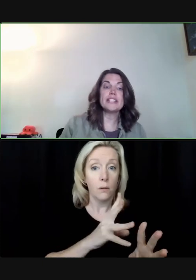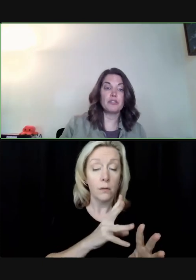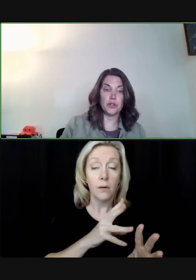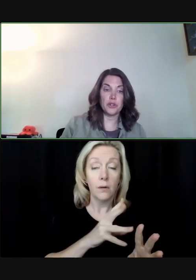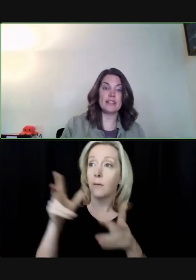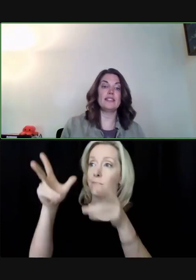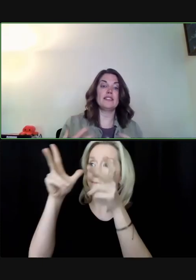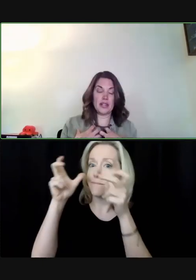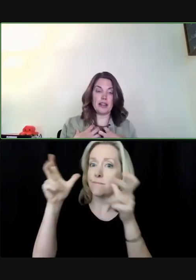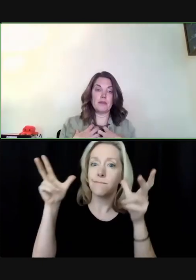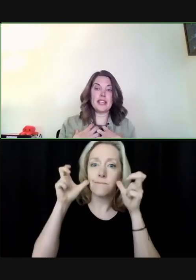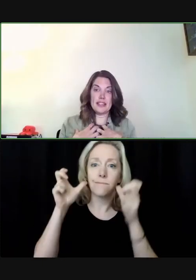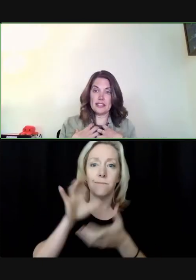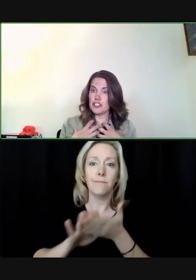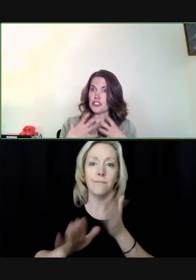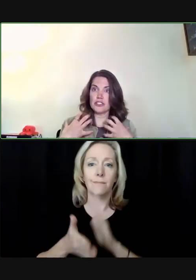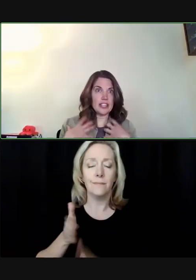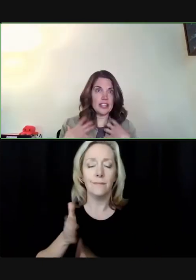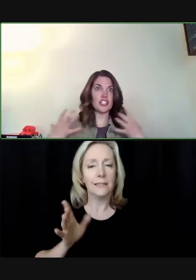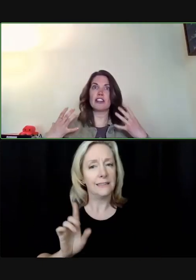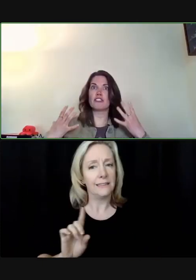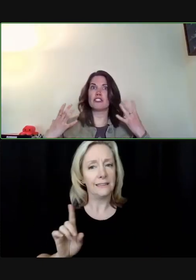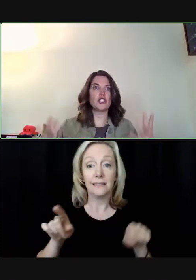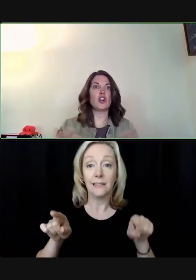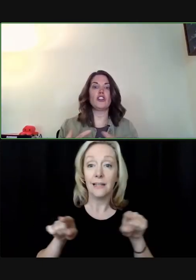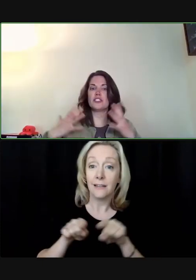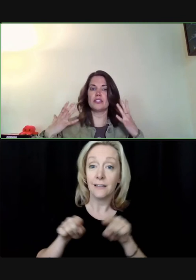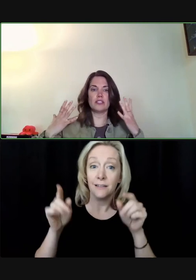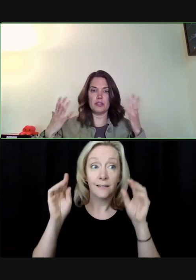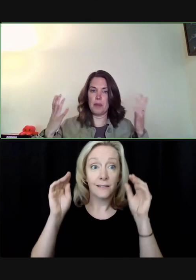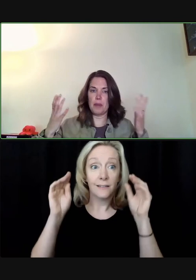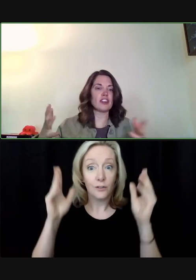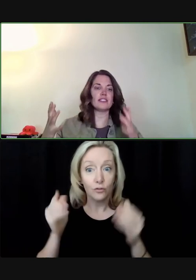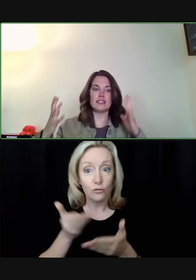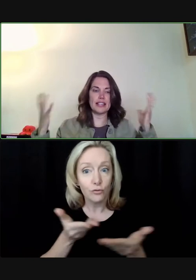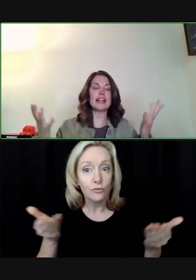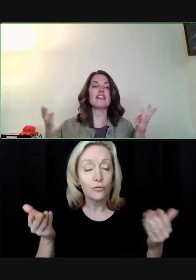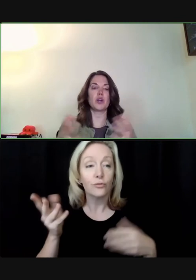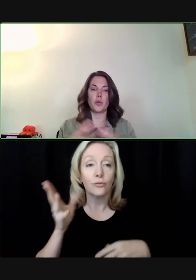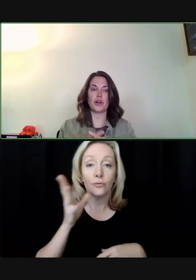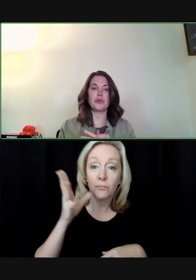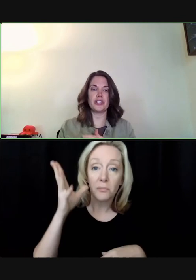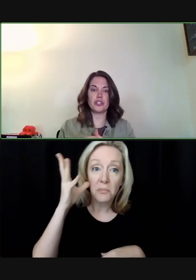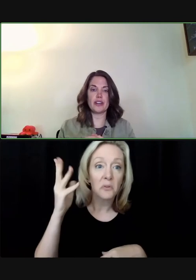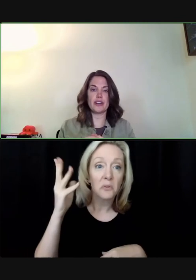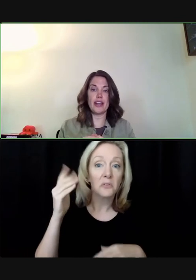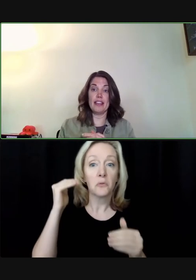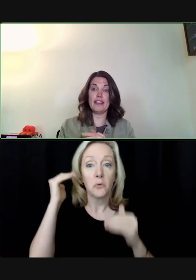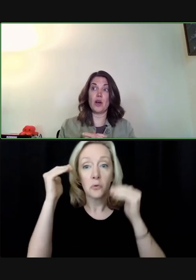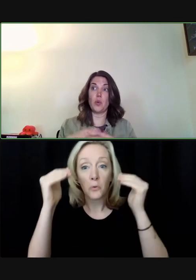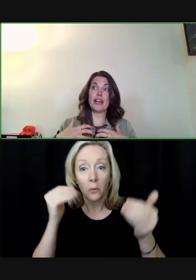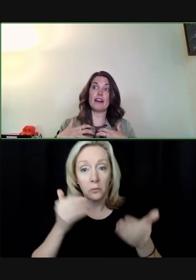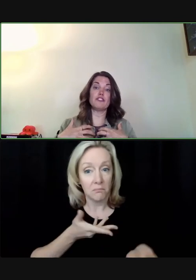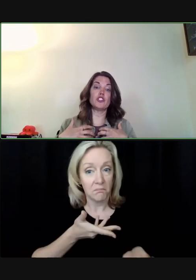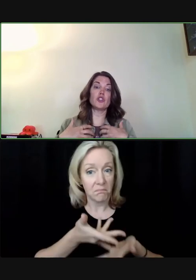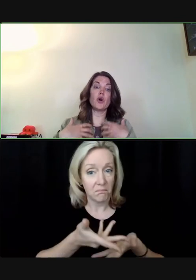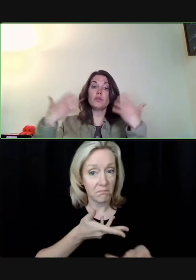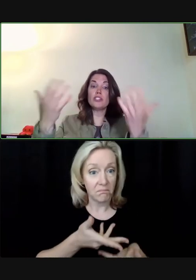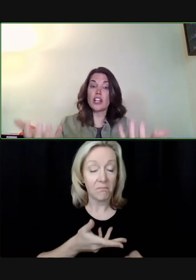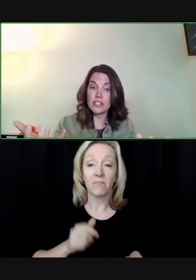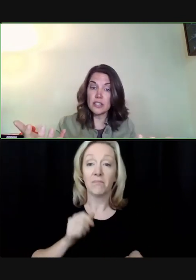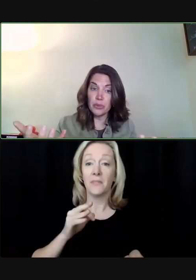right? So we take for granted sometimes as teachers, as educators, as adults, as parents, as anything working with children, that we